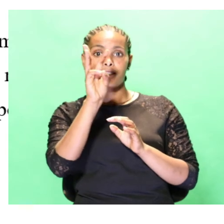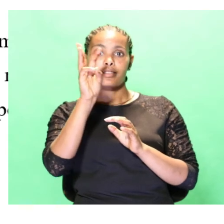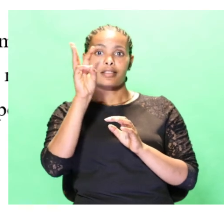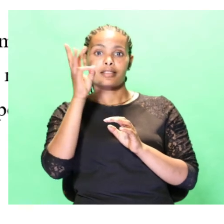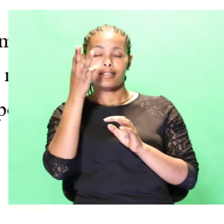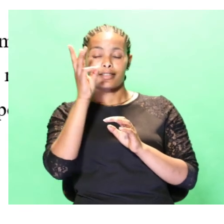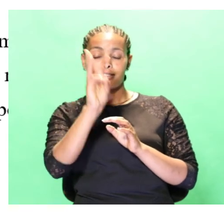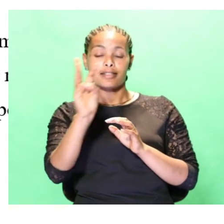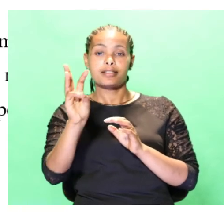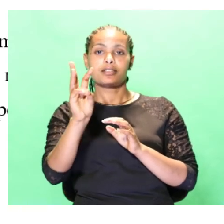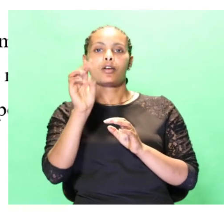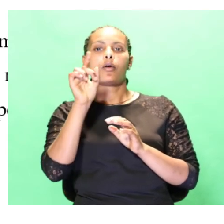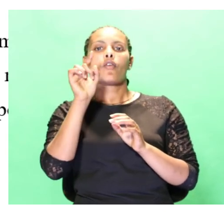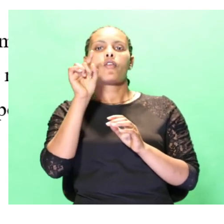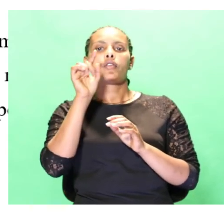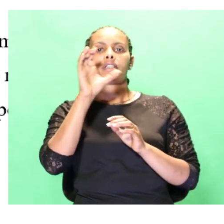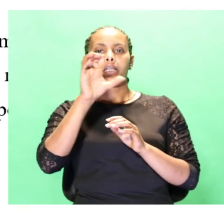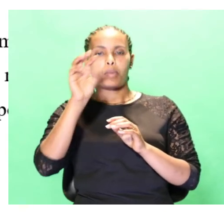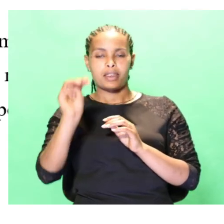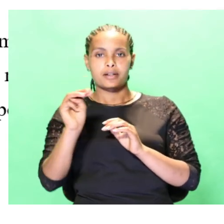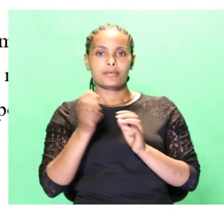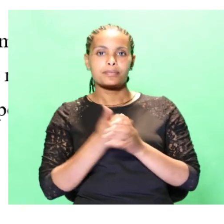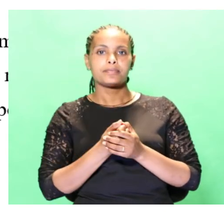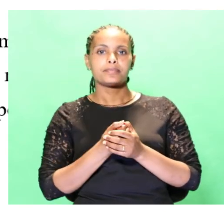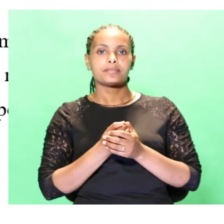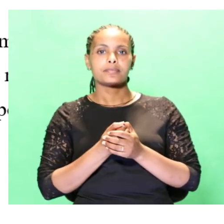66.46 centimeter.